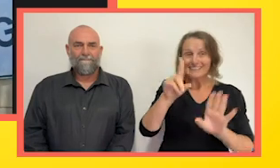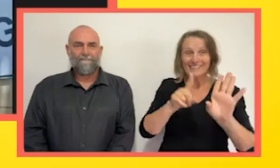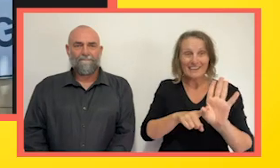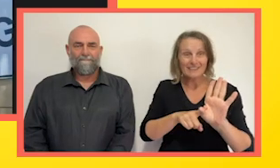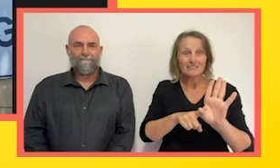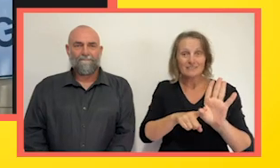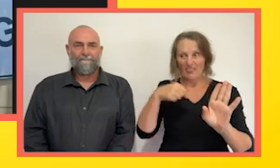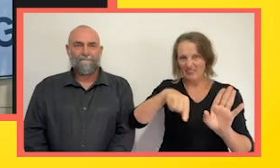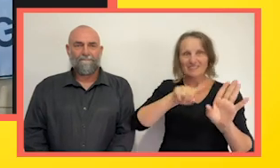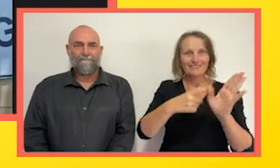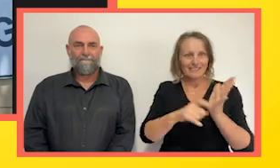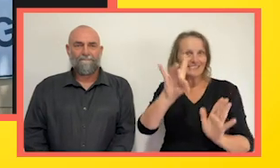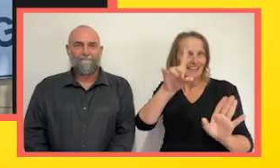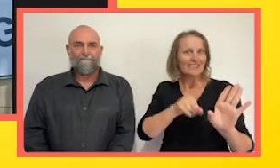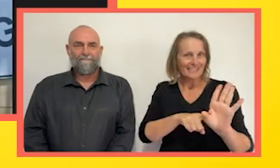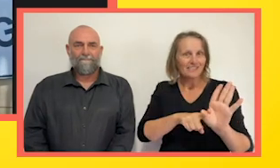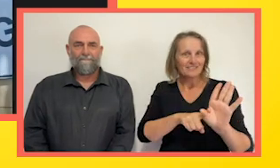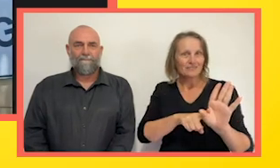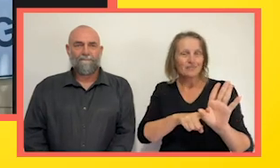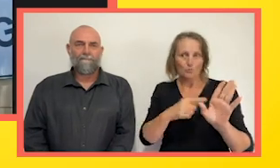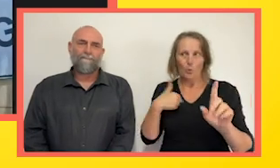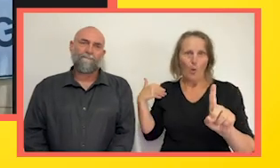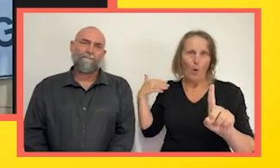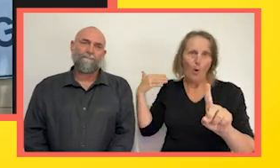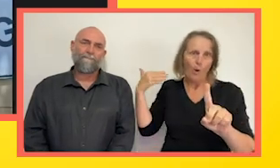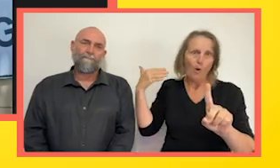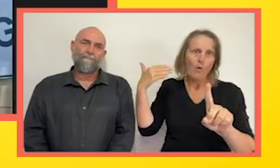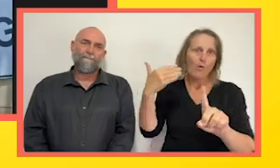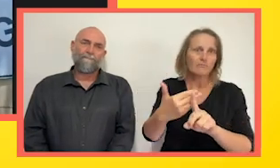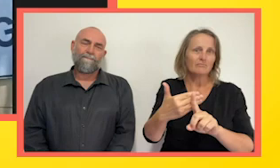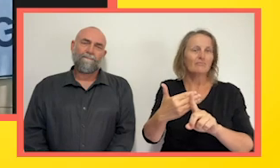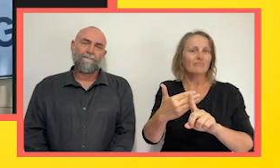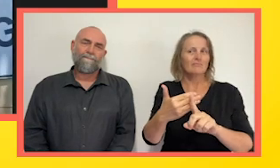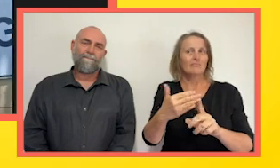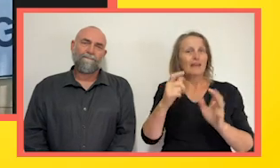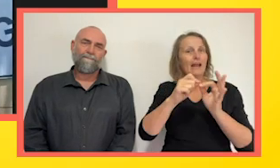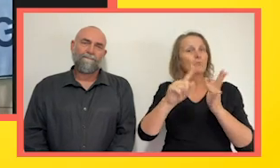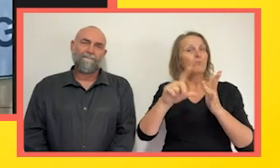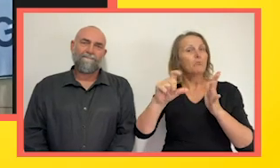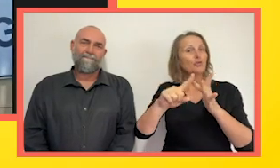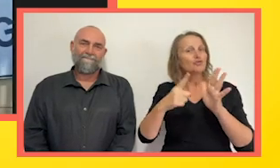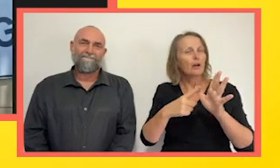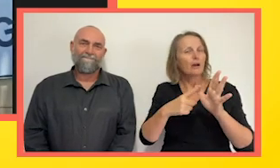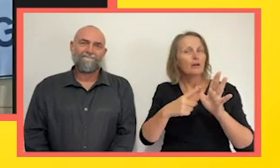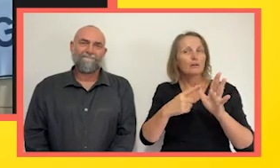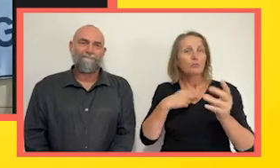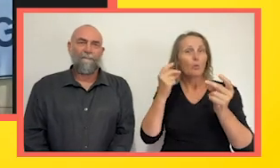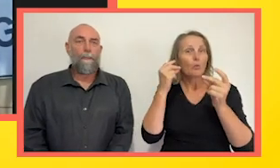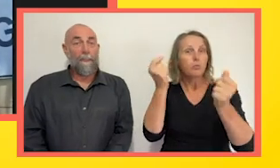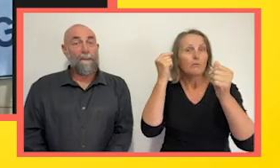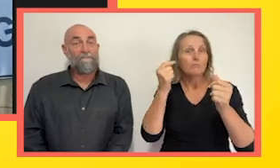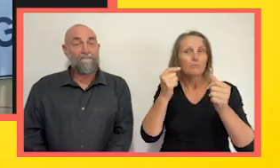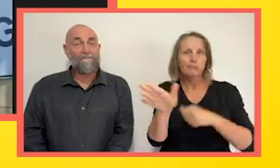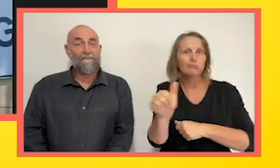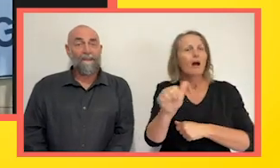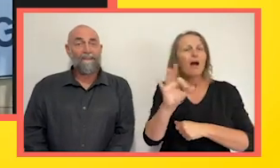It's 10 years this year, actually. So it's been a long time and it takes some time in boccia to become really good. So I'm just really